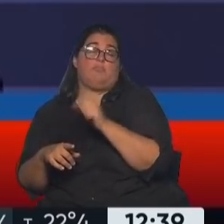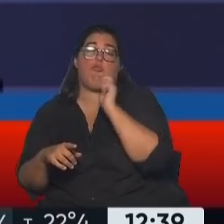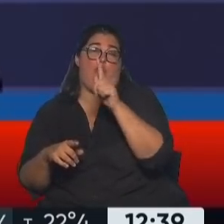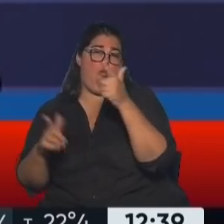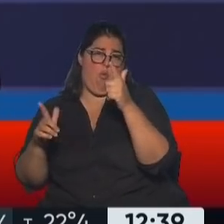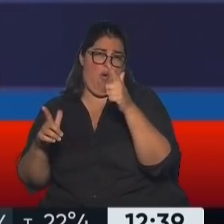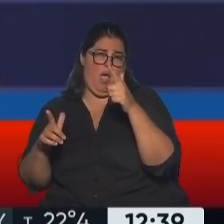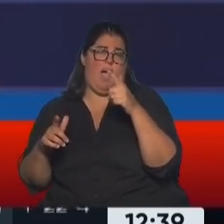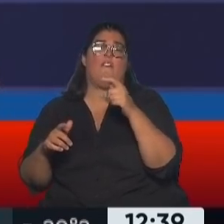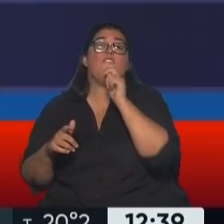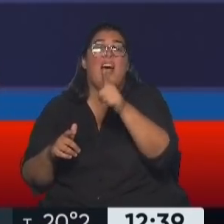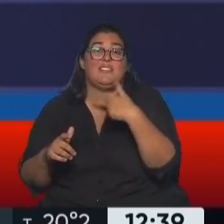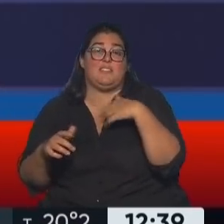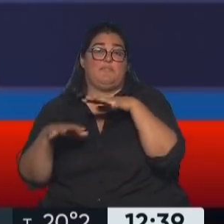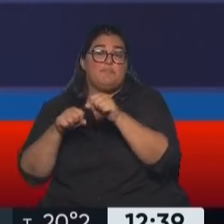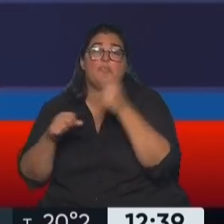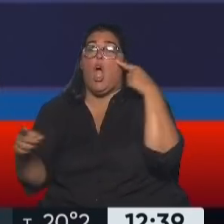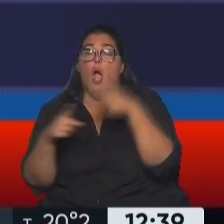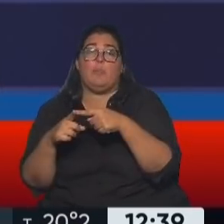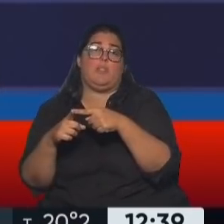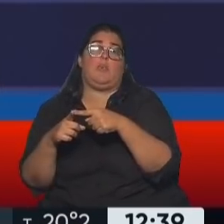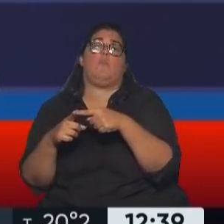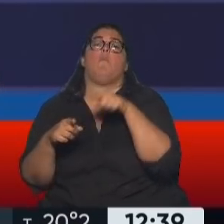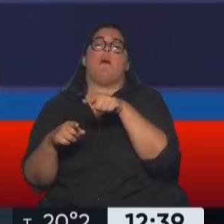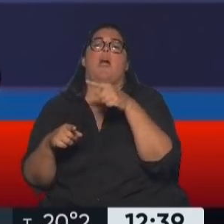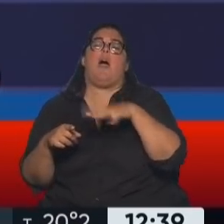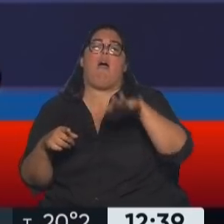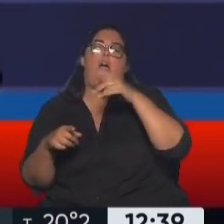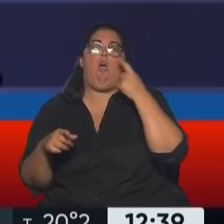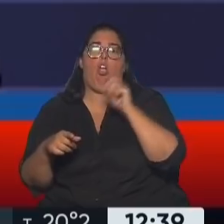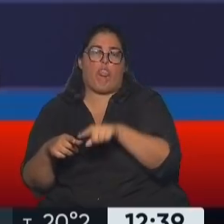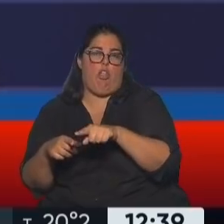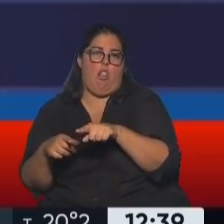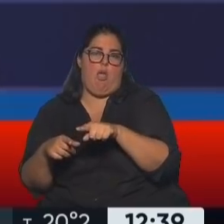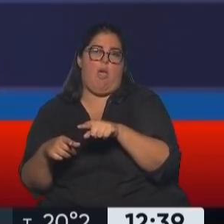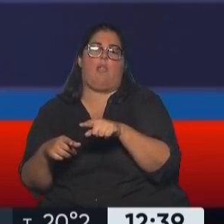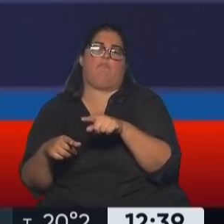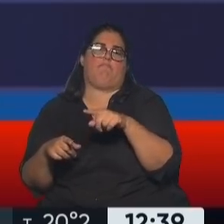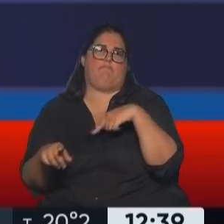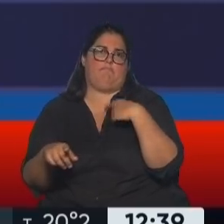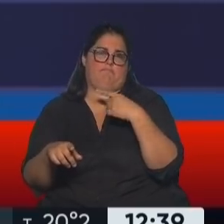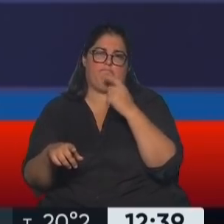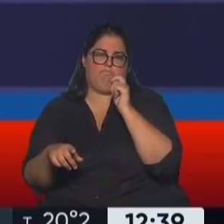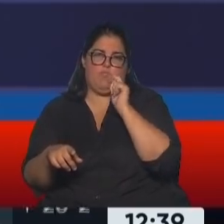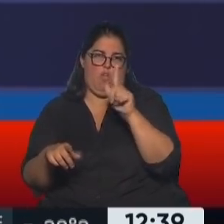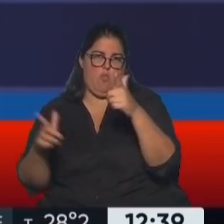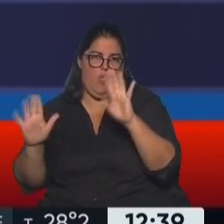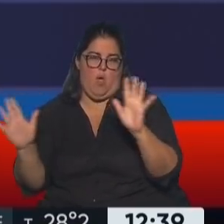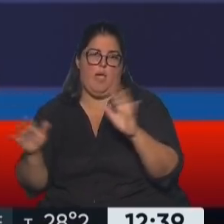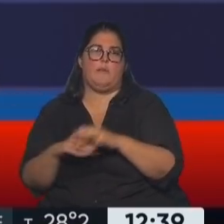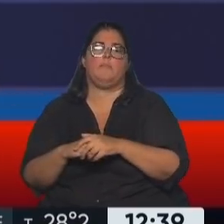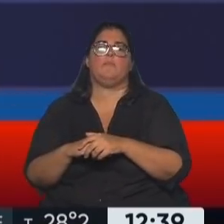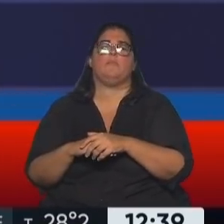achieved the objectives that they have easily or without